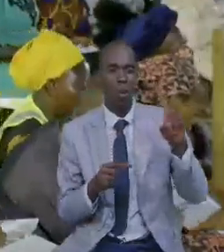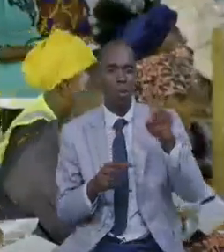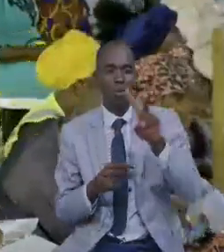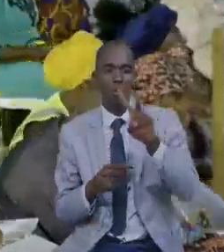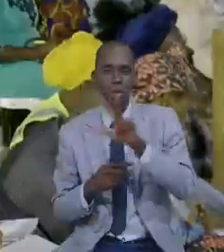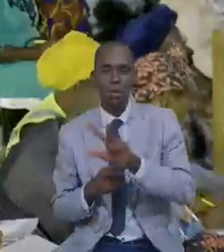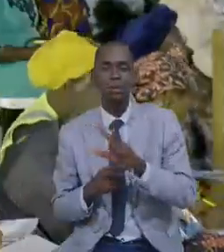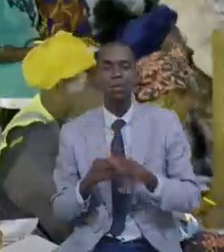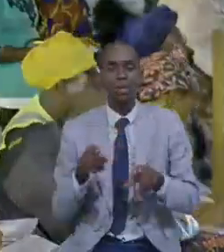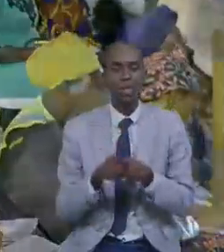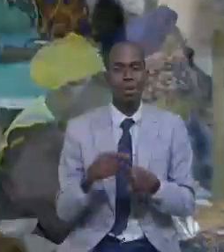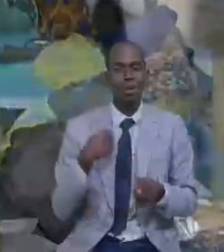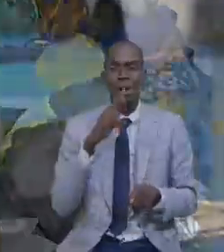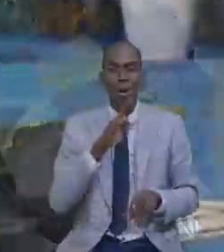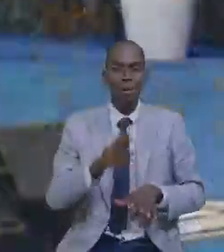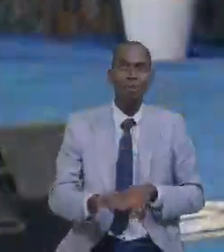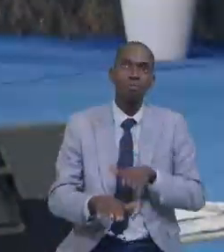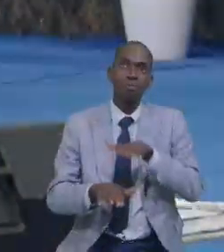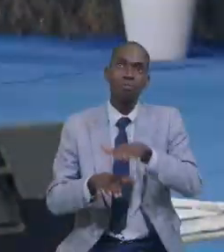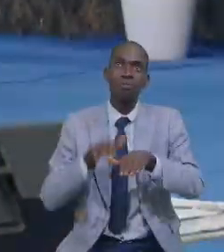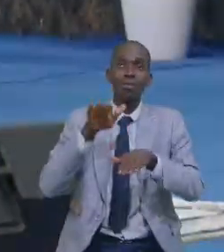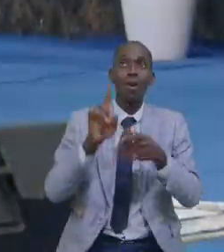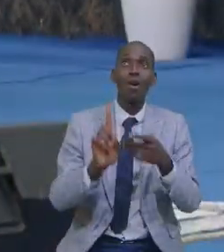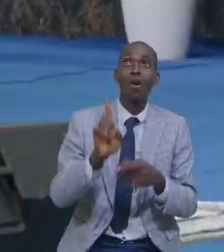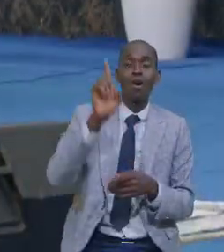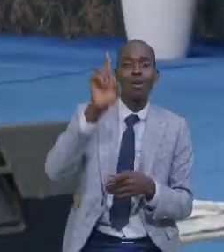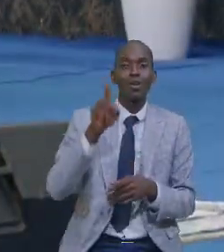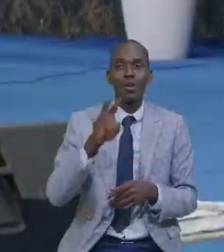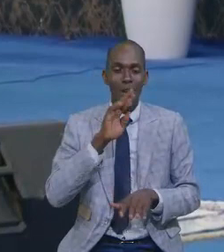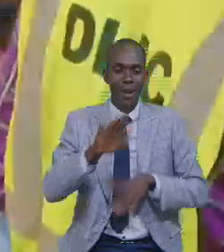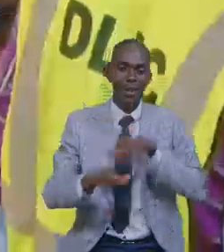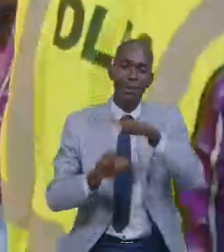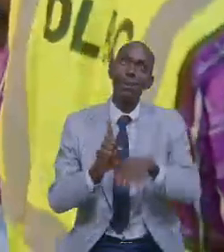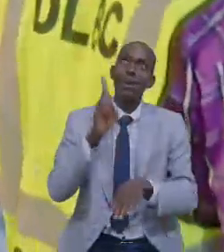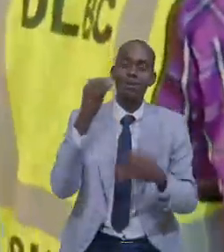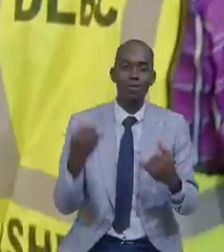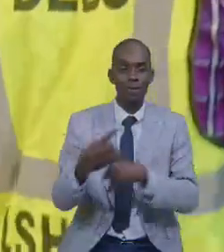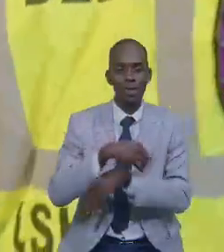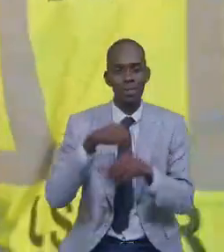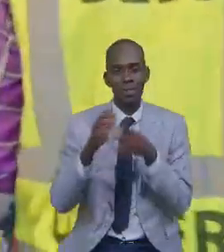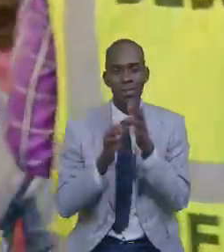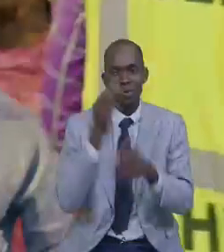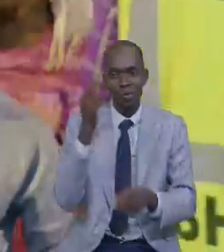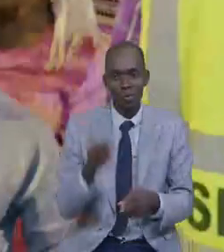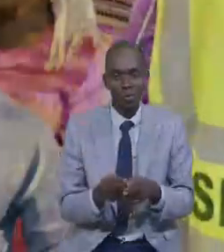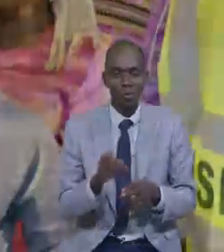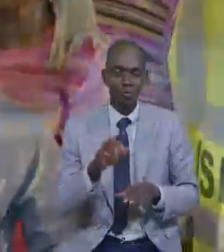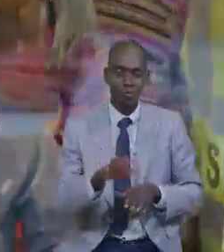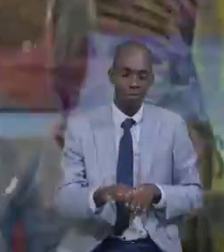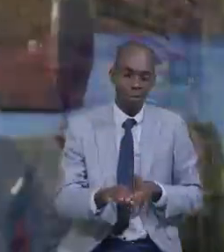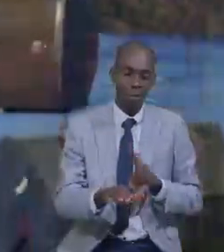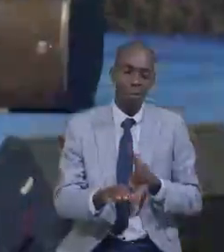climbing steps, we want to go upstairs. You are going upstairs today. You're climbing a step. One,